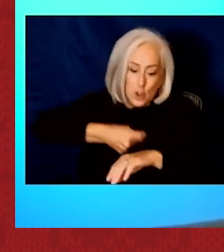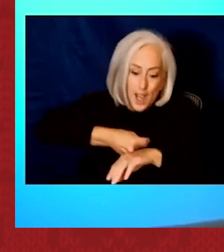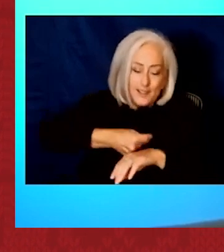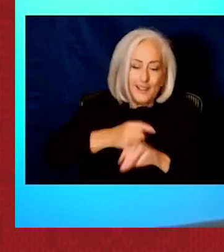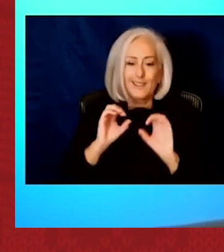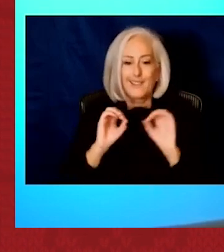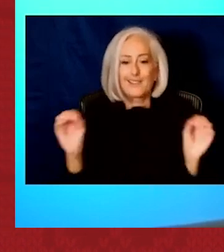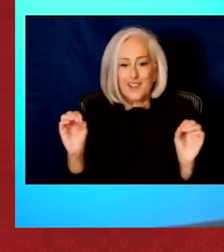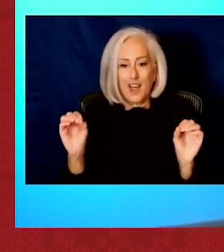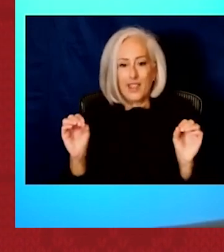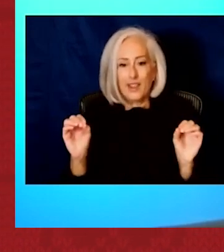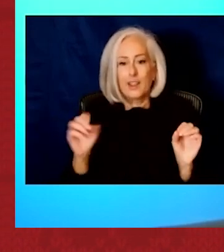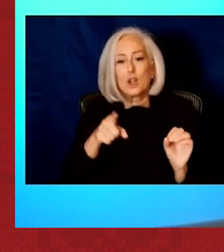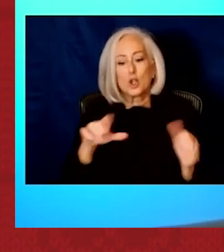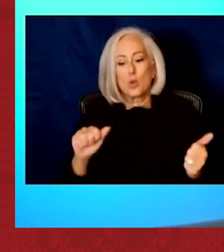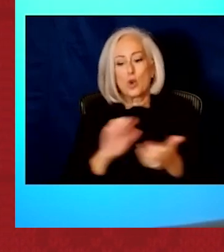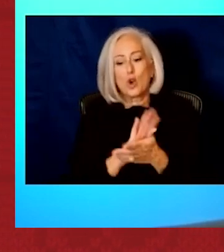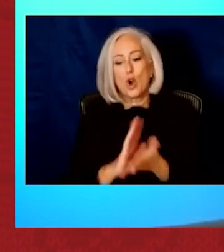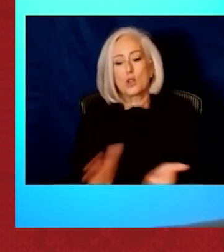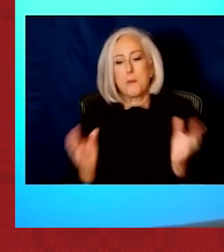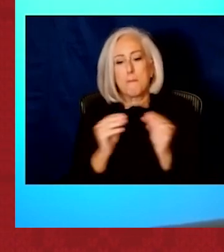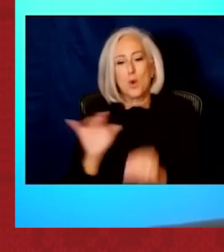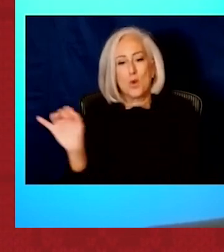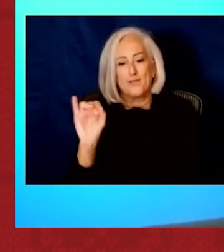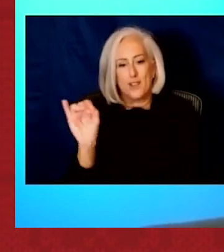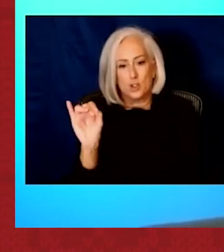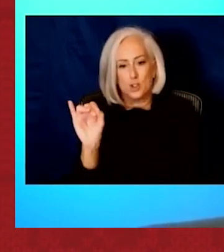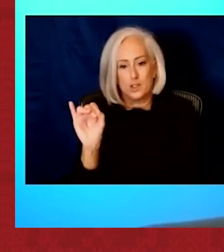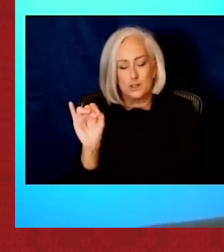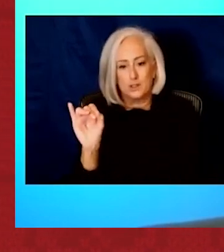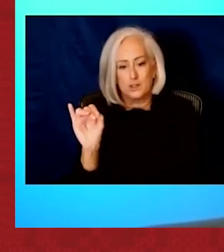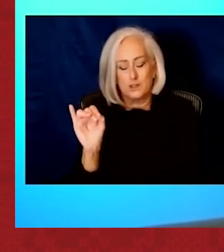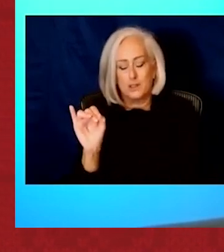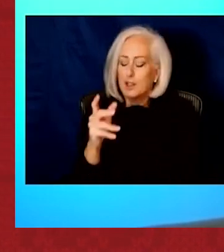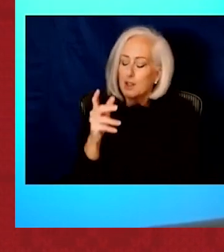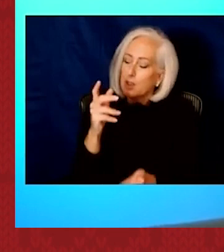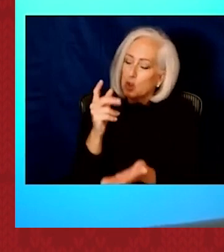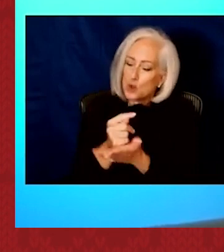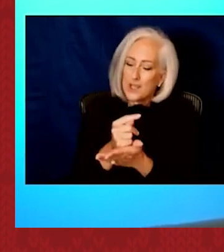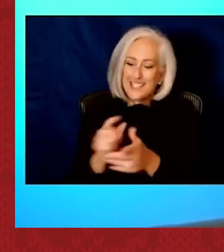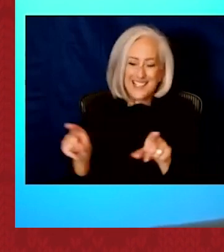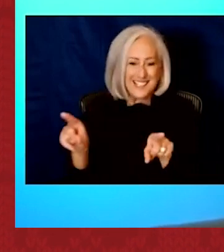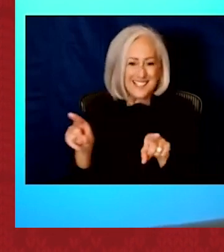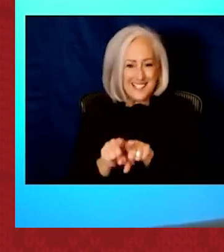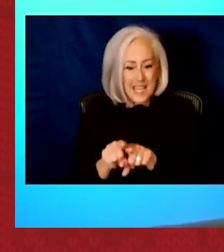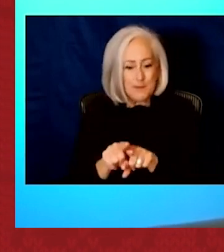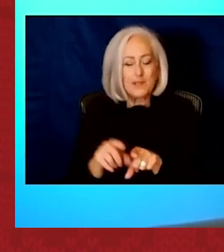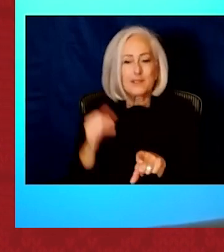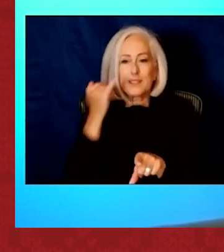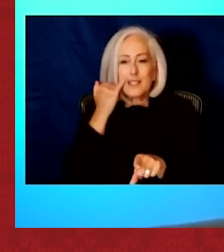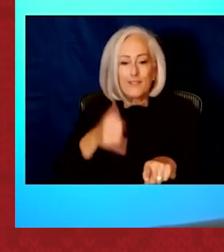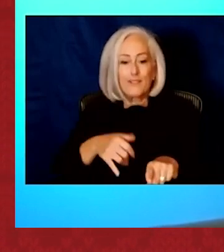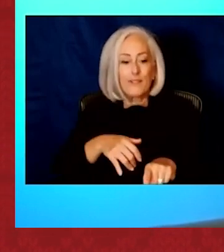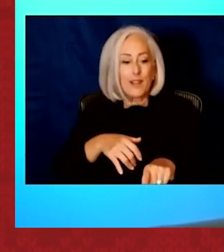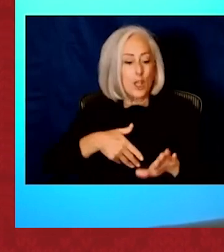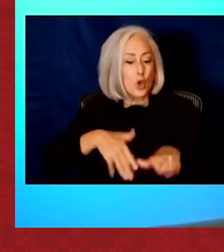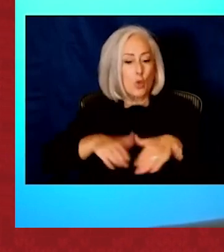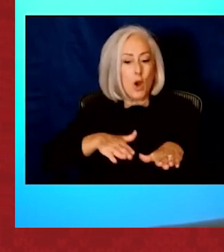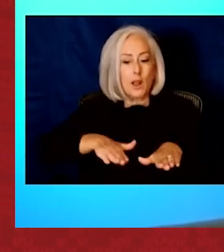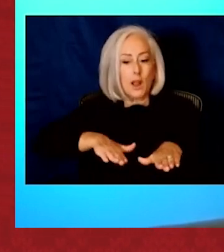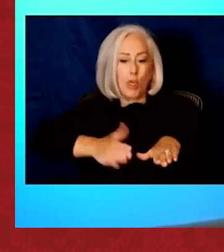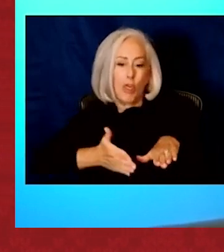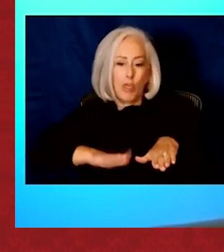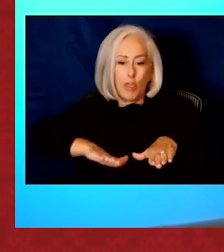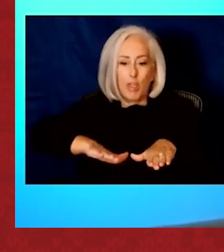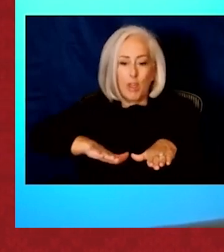cause infection. What we recommend is, again, treating it like you injured it, from a sprain, strain, whatever, putting it in a splint, elevating it,